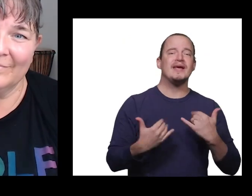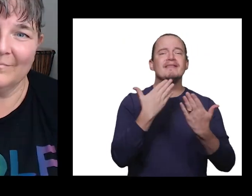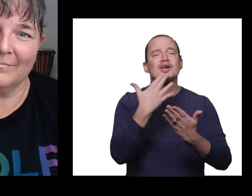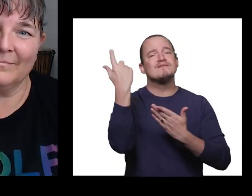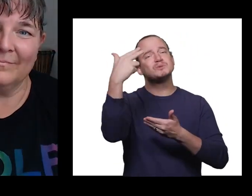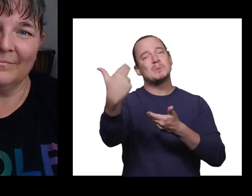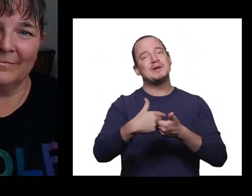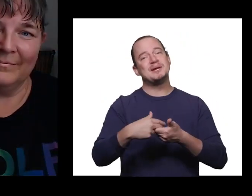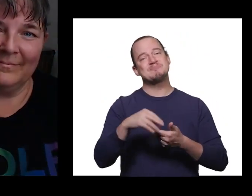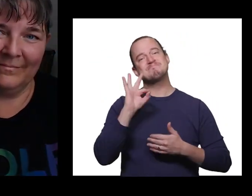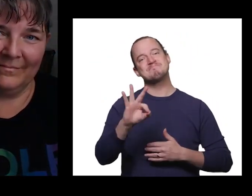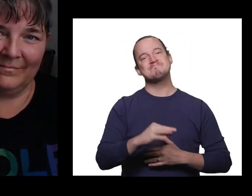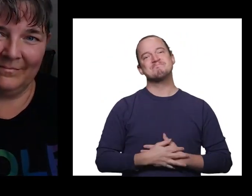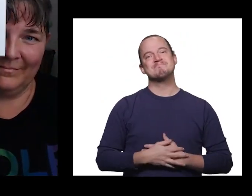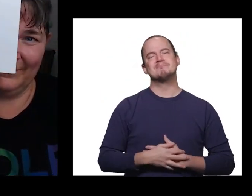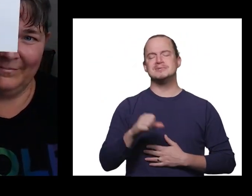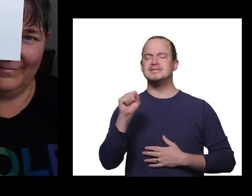us today for joining in.